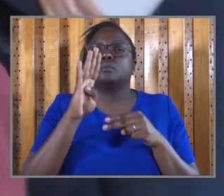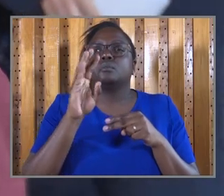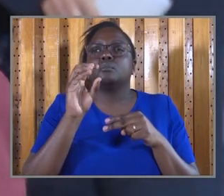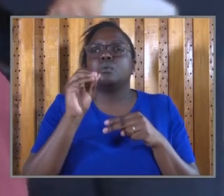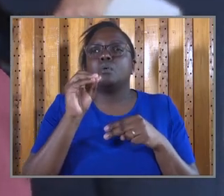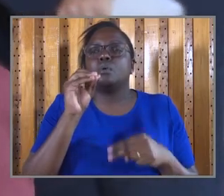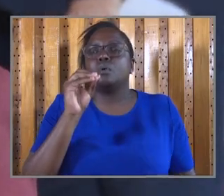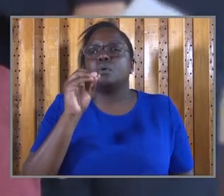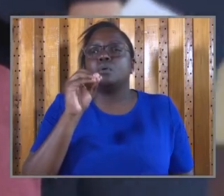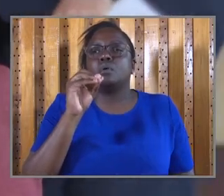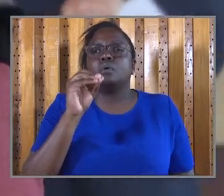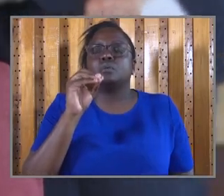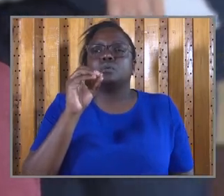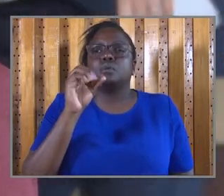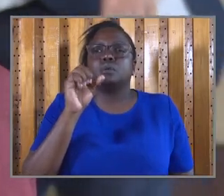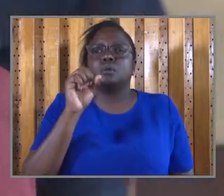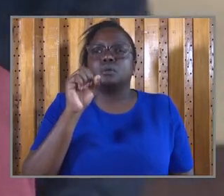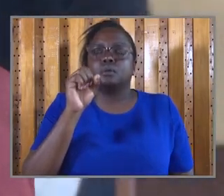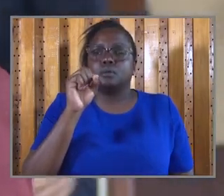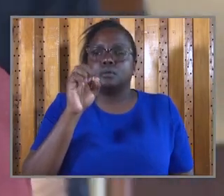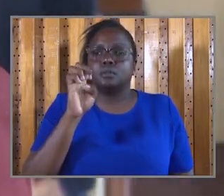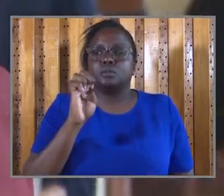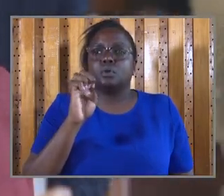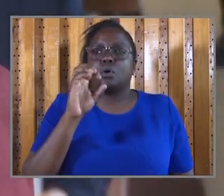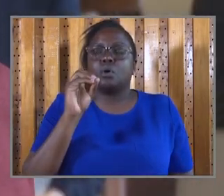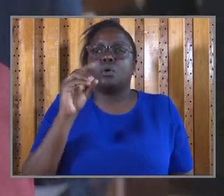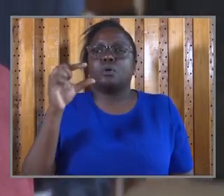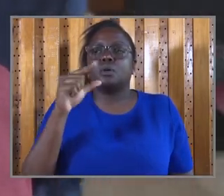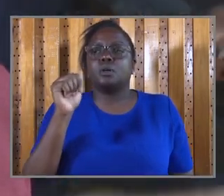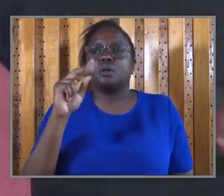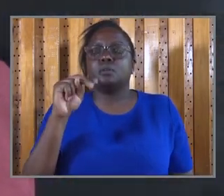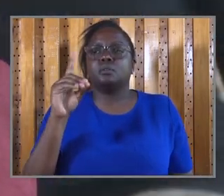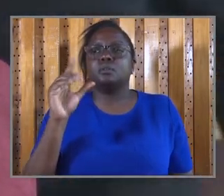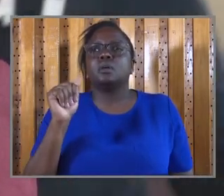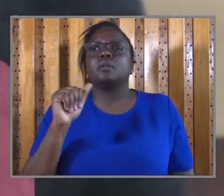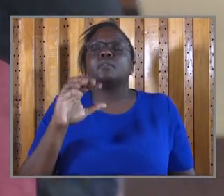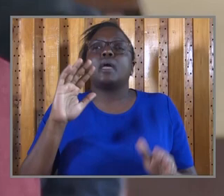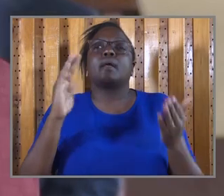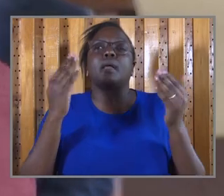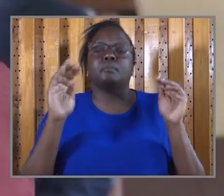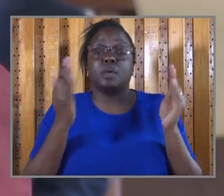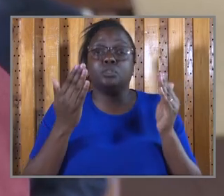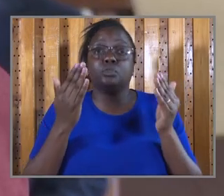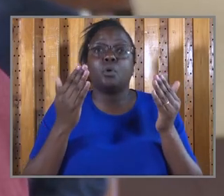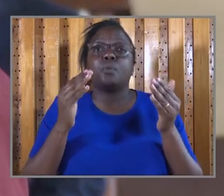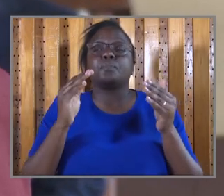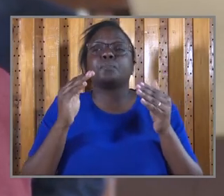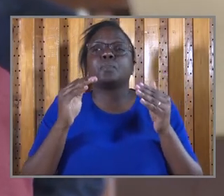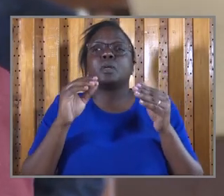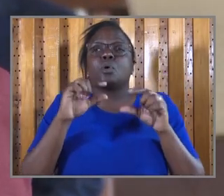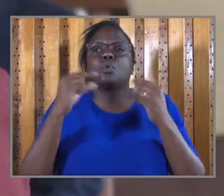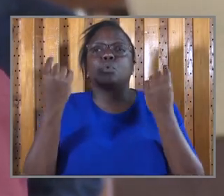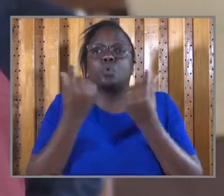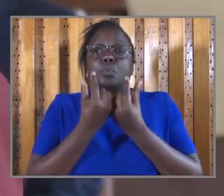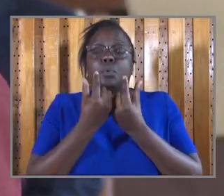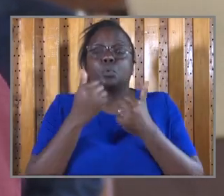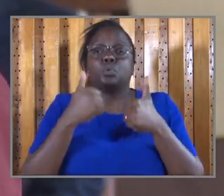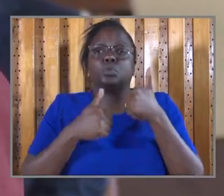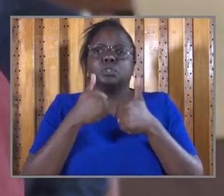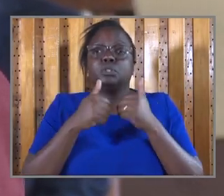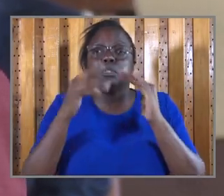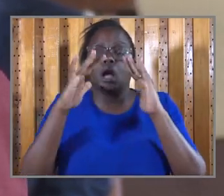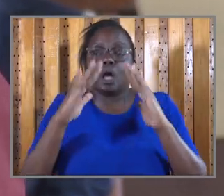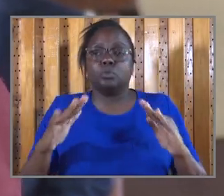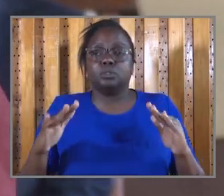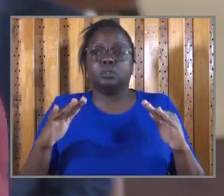Ogada, and I'm a student leader at the Departmental Climate Group, which is hosted at the Institute for Climate Change